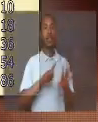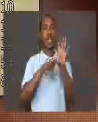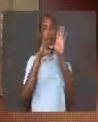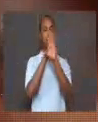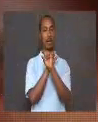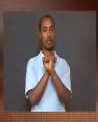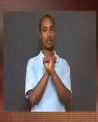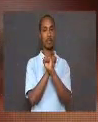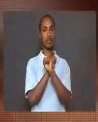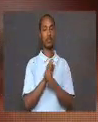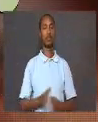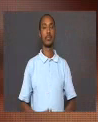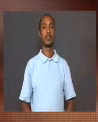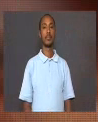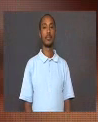Time's up!